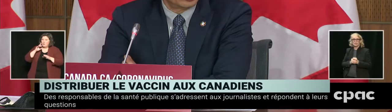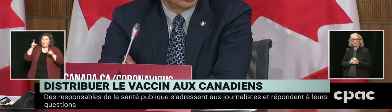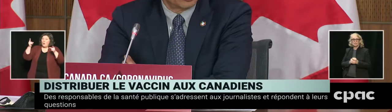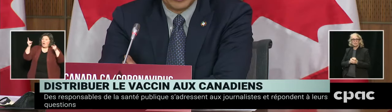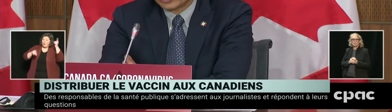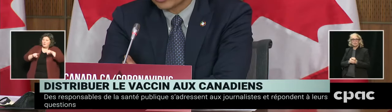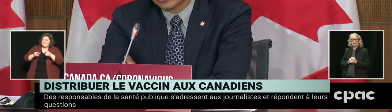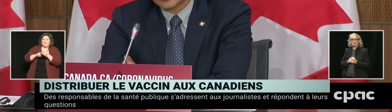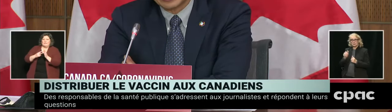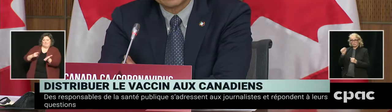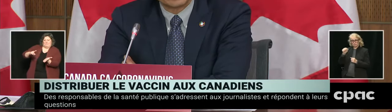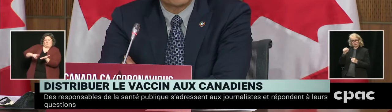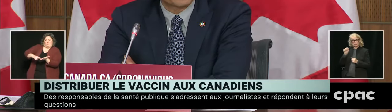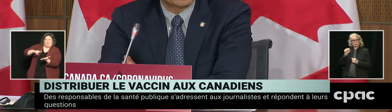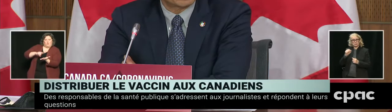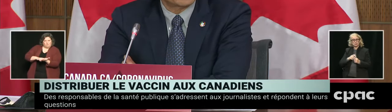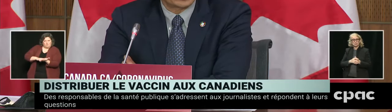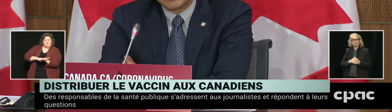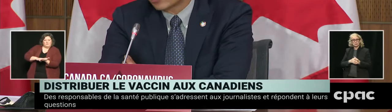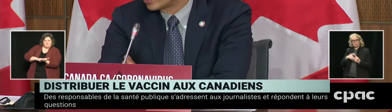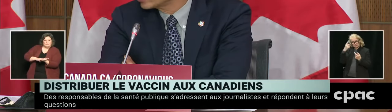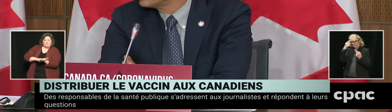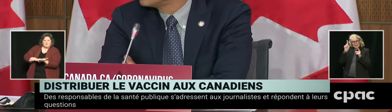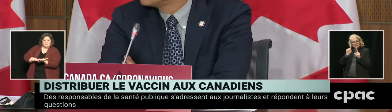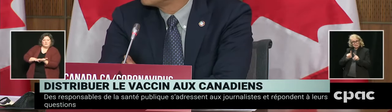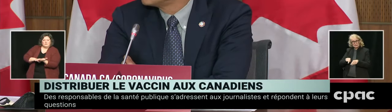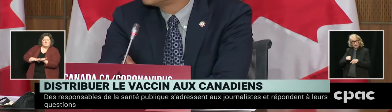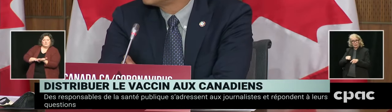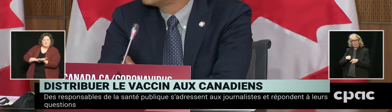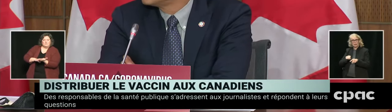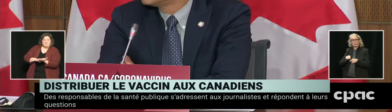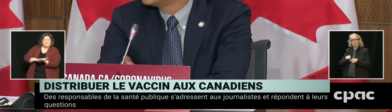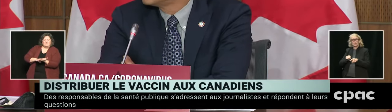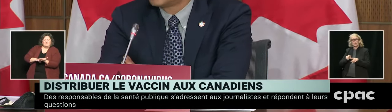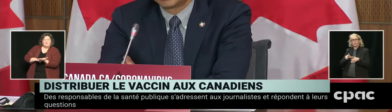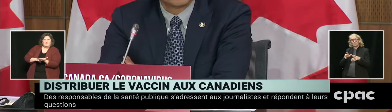or agreement issues, I'm going to pass it on to my colleague, Ms. Reza.